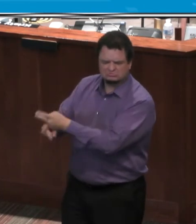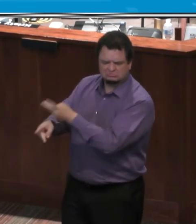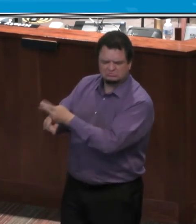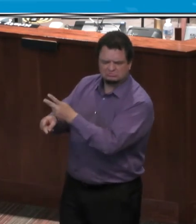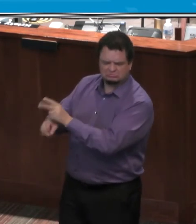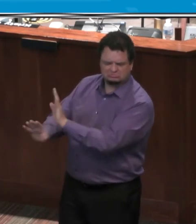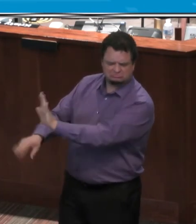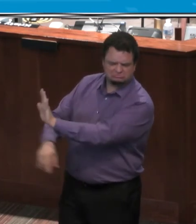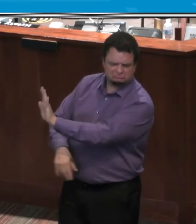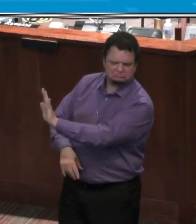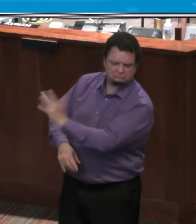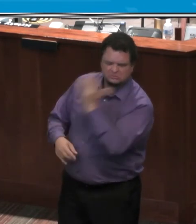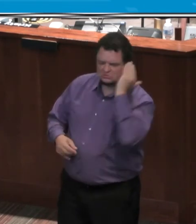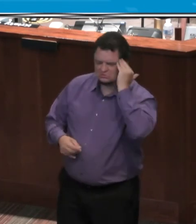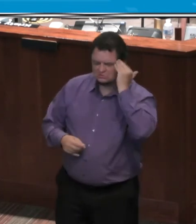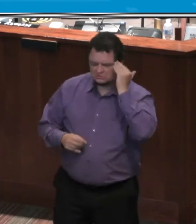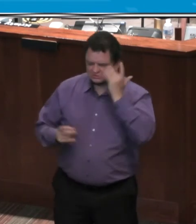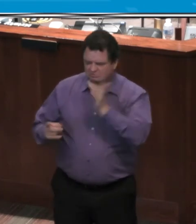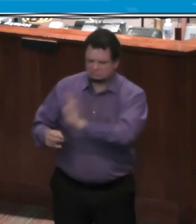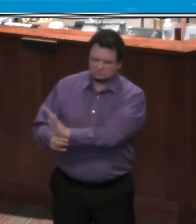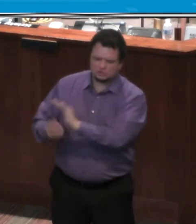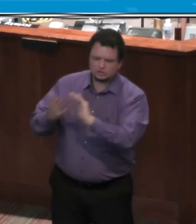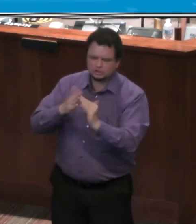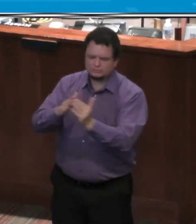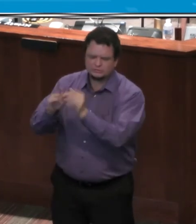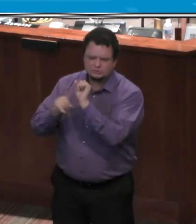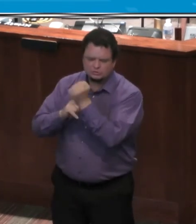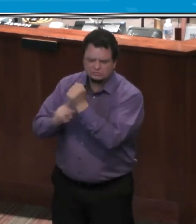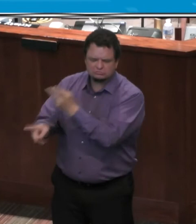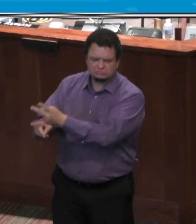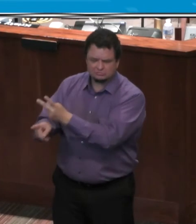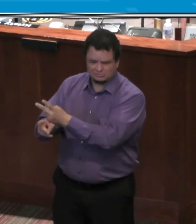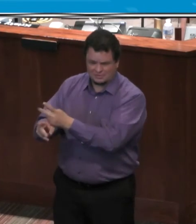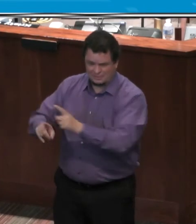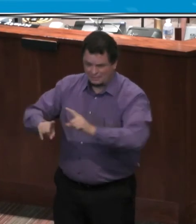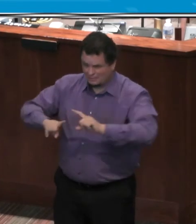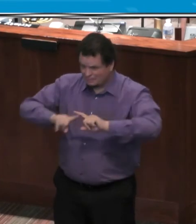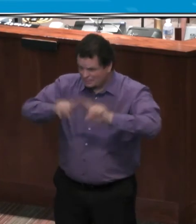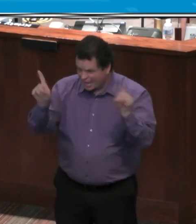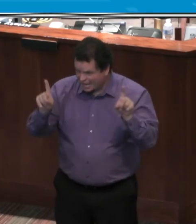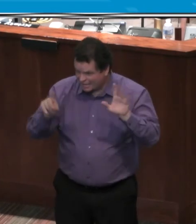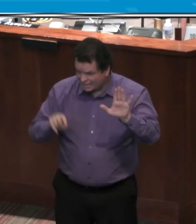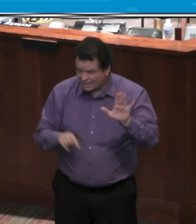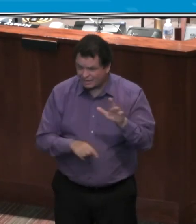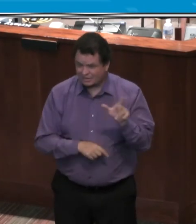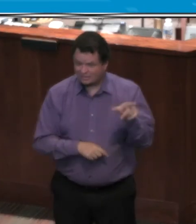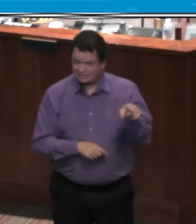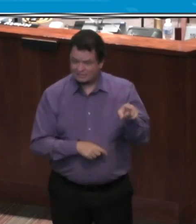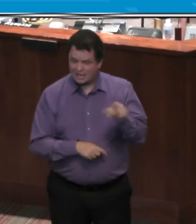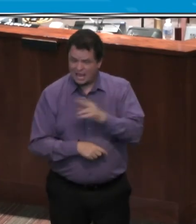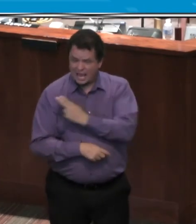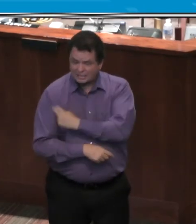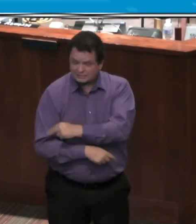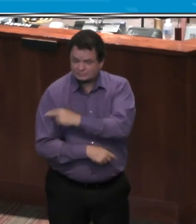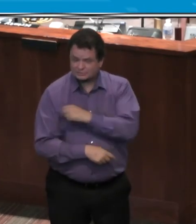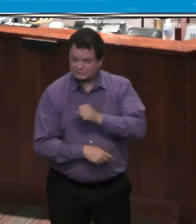And so they are really those experts in how they expand and respond to any kind of